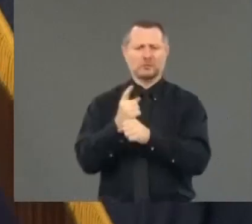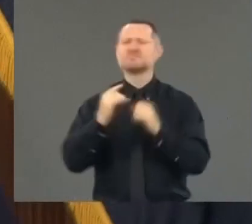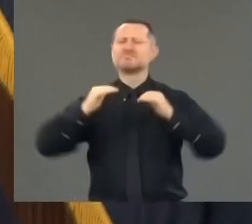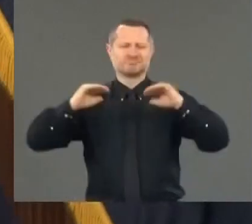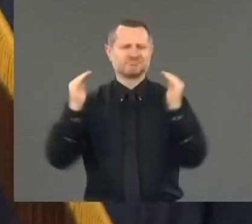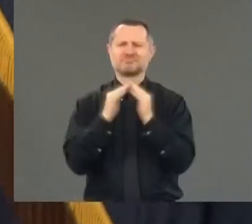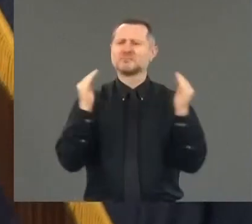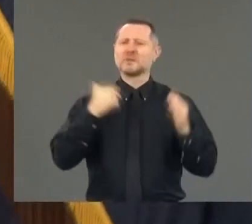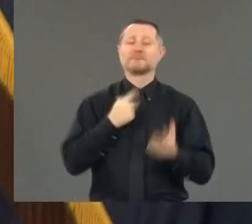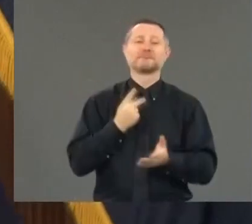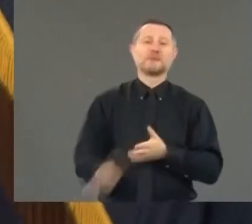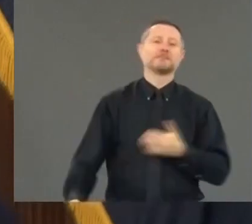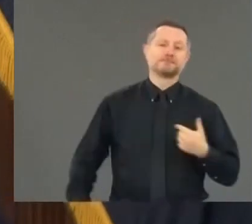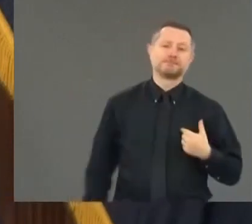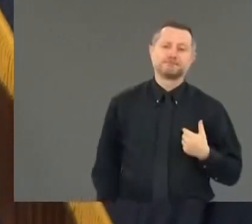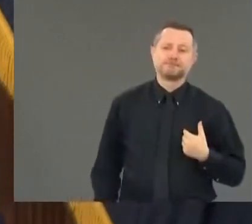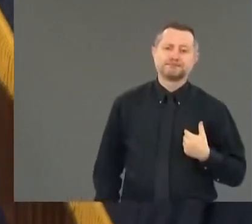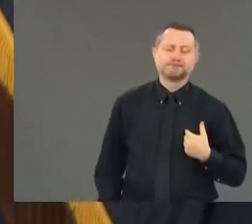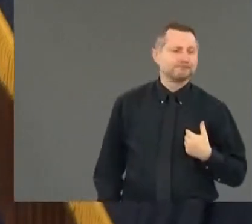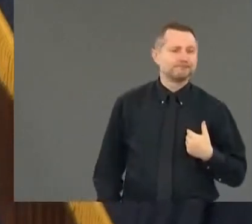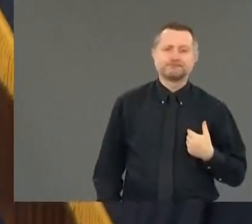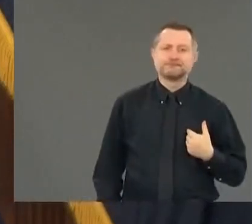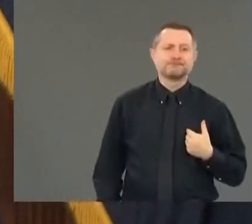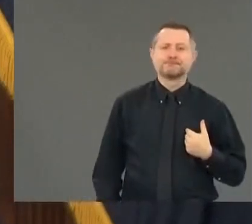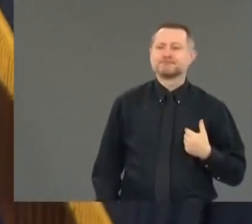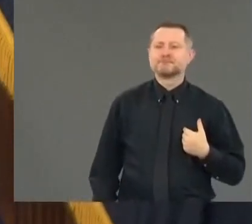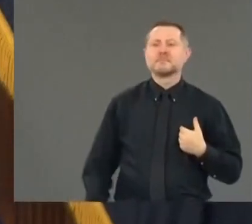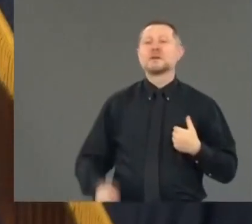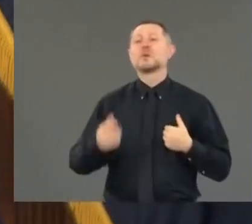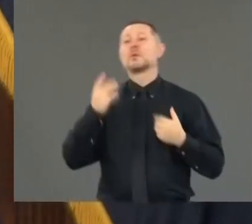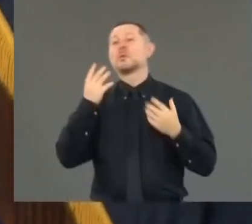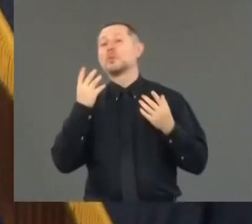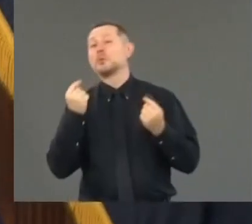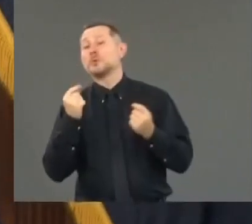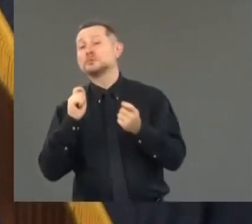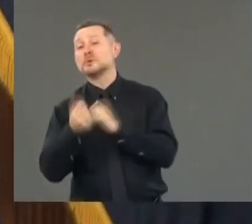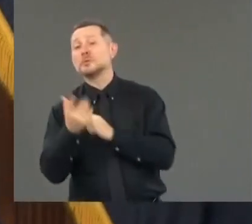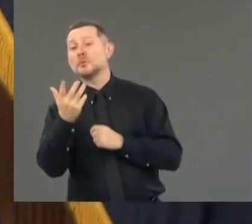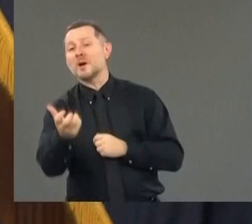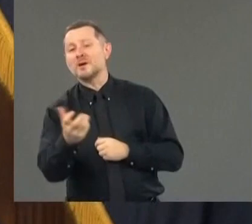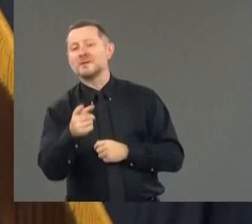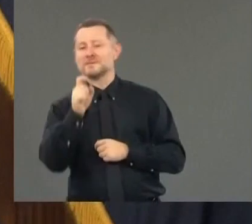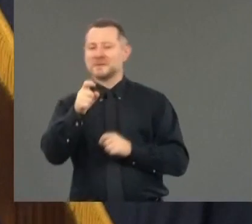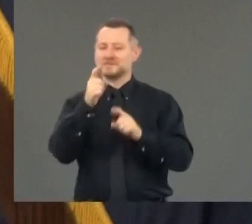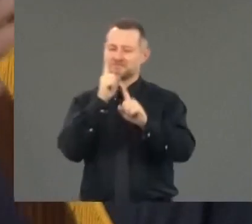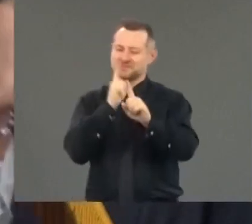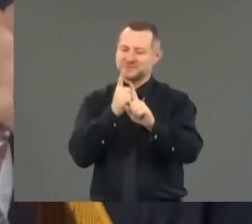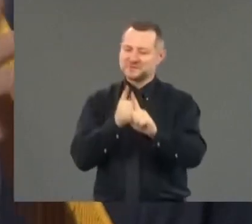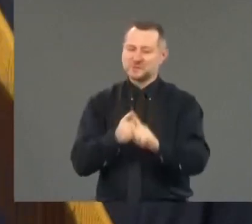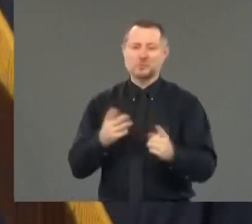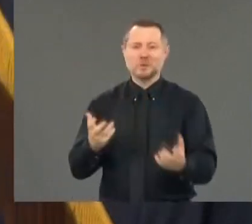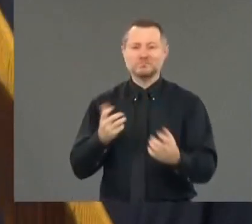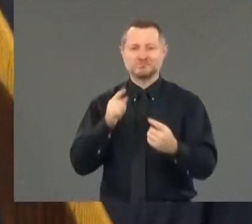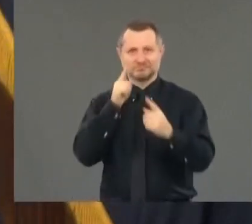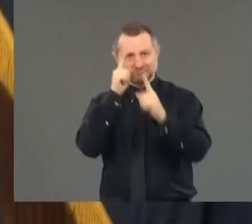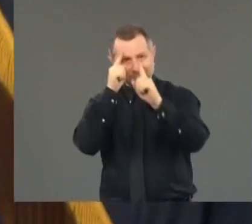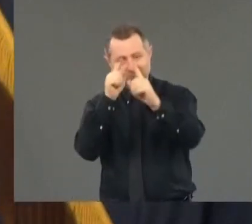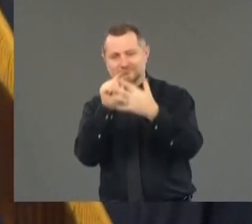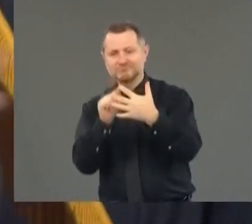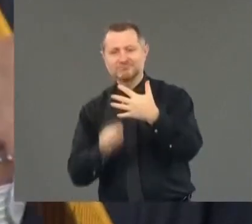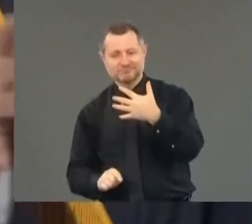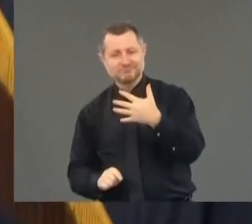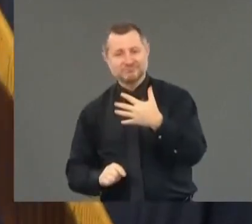it. Be specific about the changes you want made and focus that